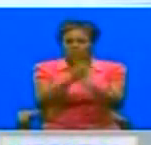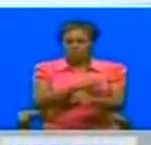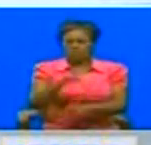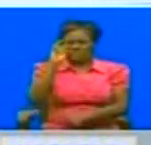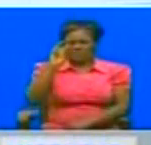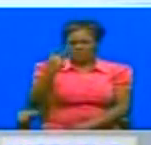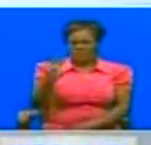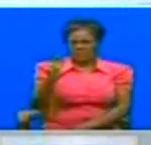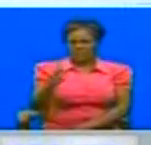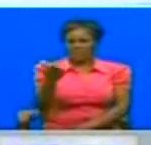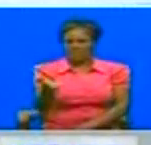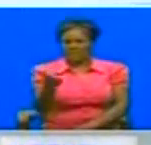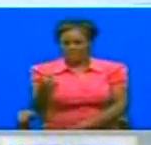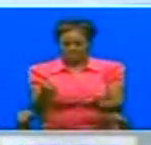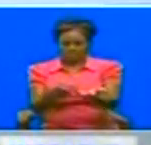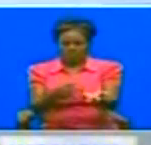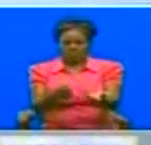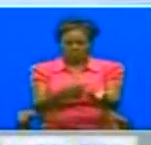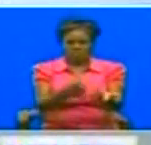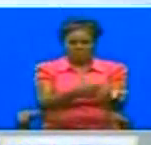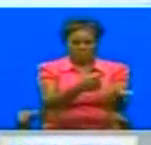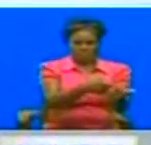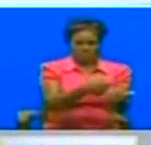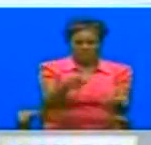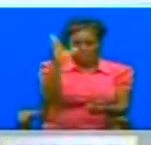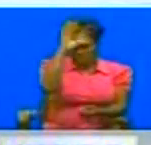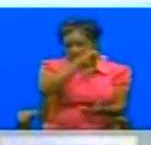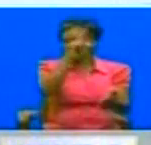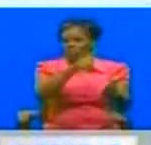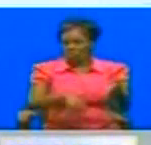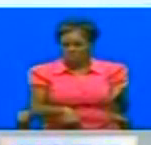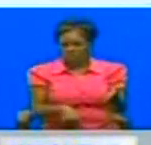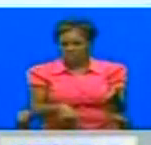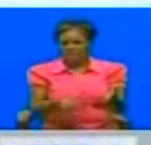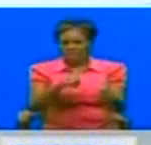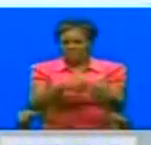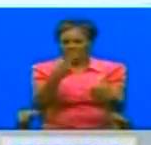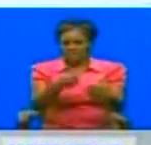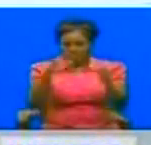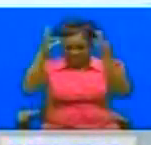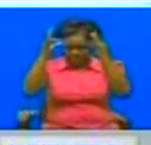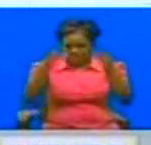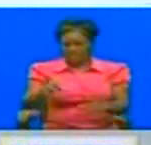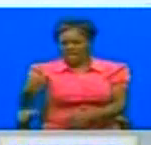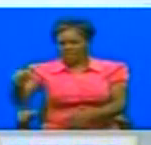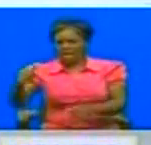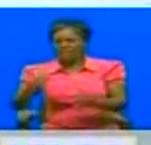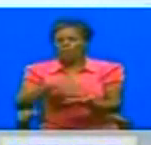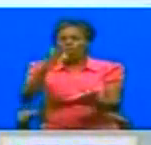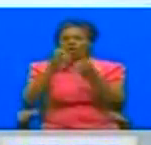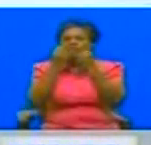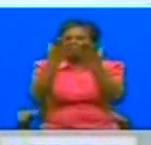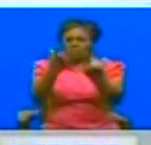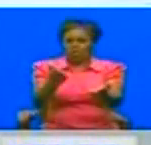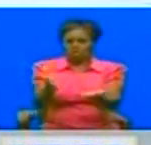looking at the existing data and what gaps are there, and then determining what other additional information needs to be